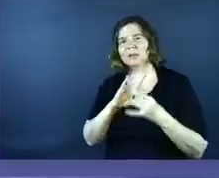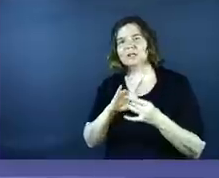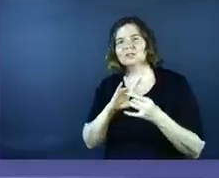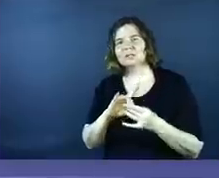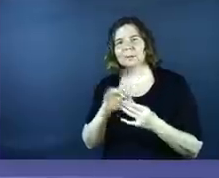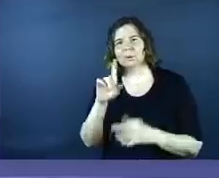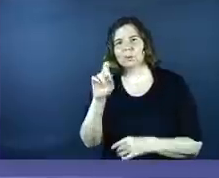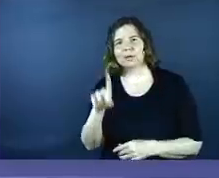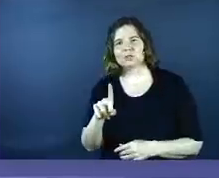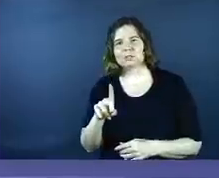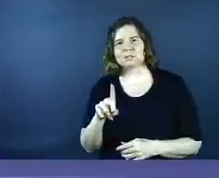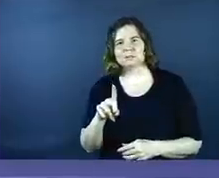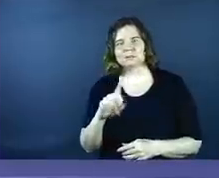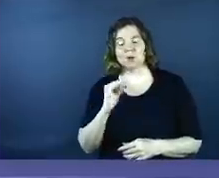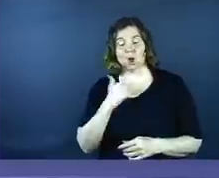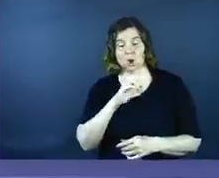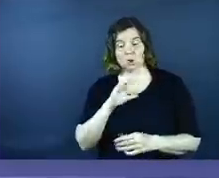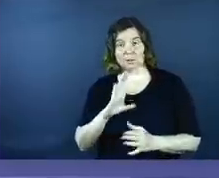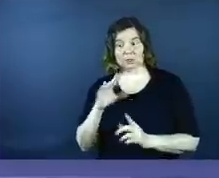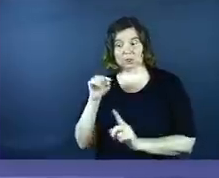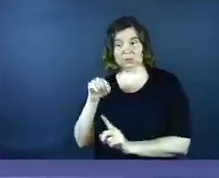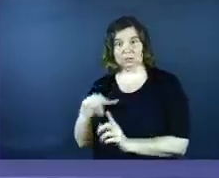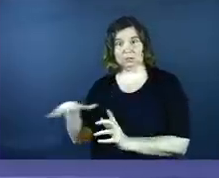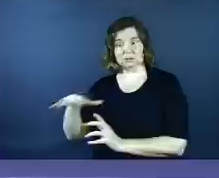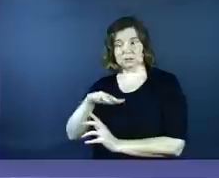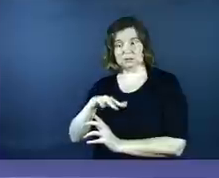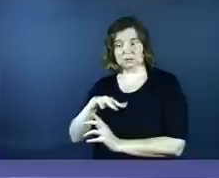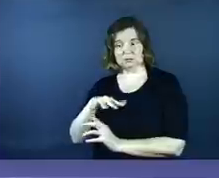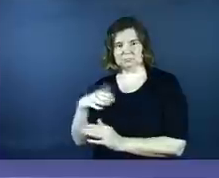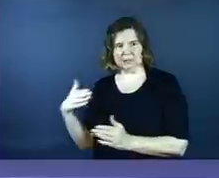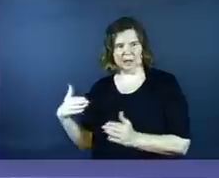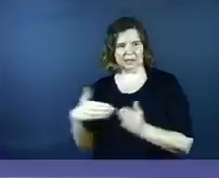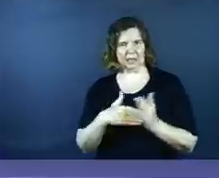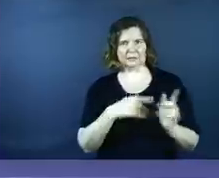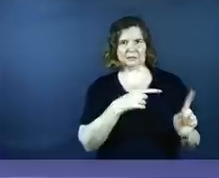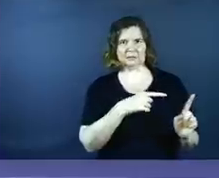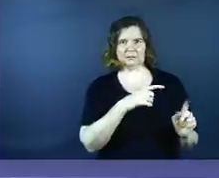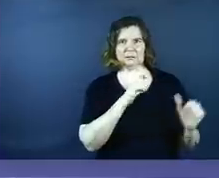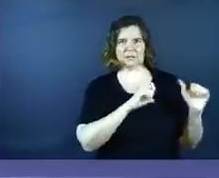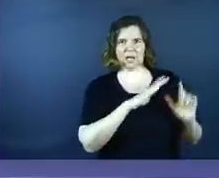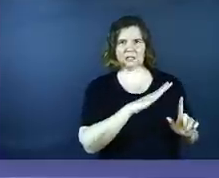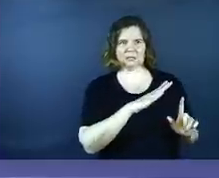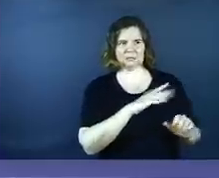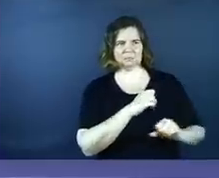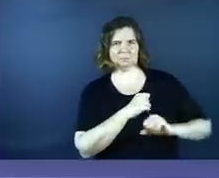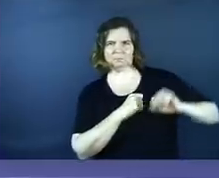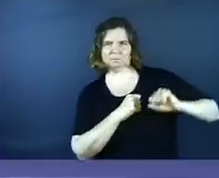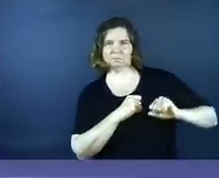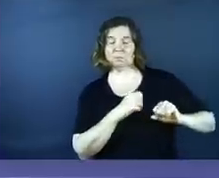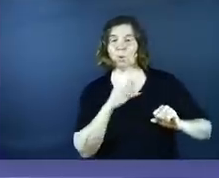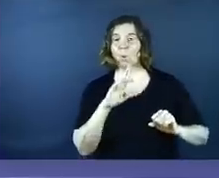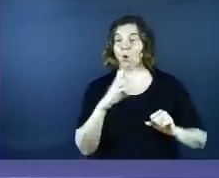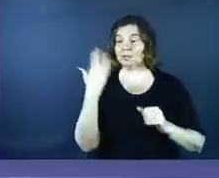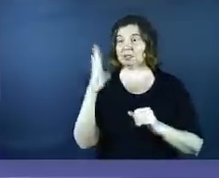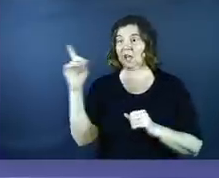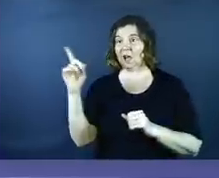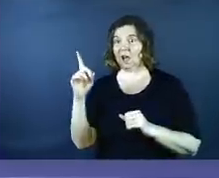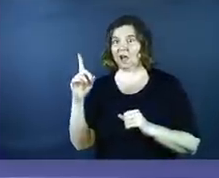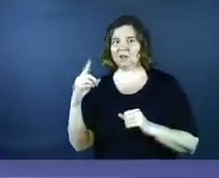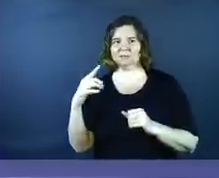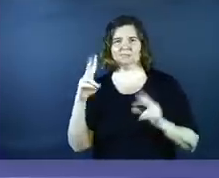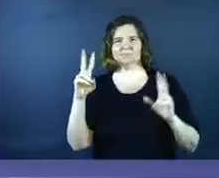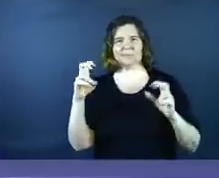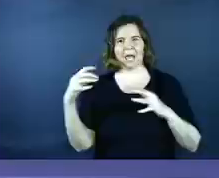relationship question. So are Christians against science? Are Christians, or is God at